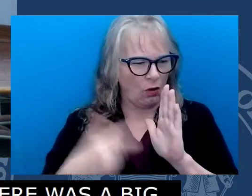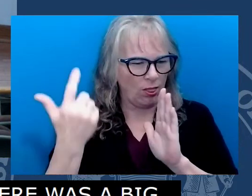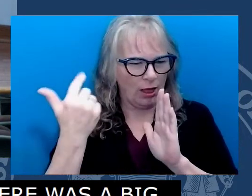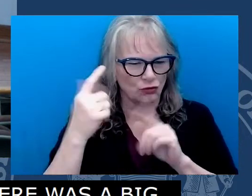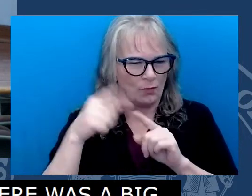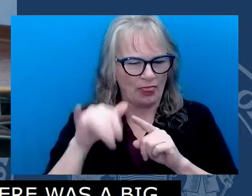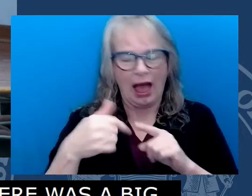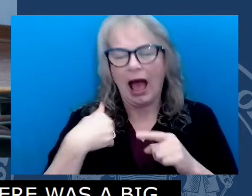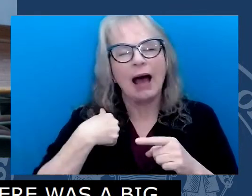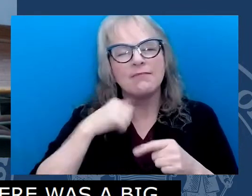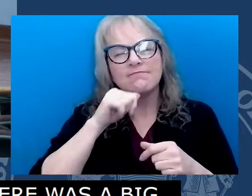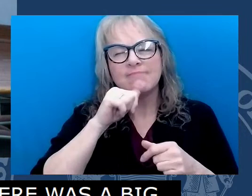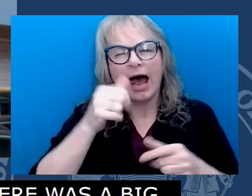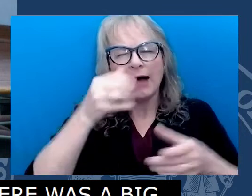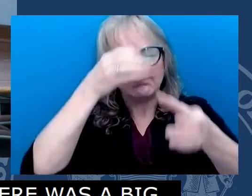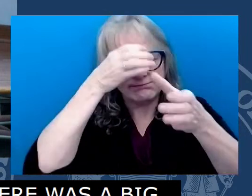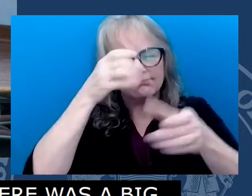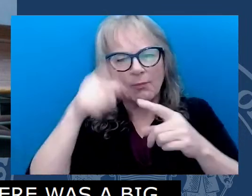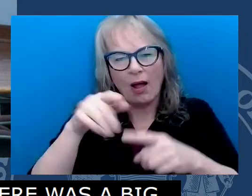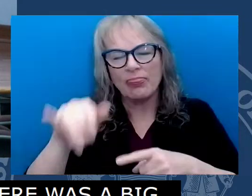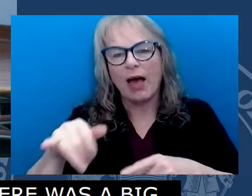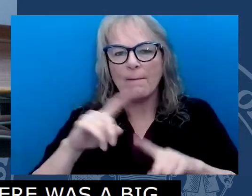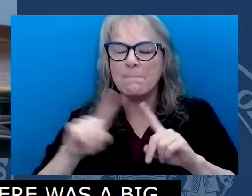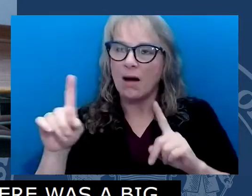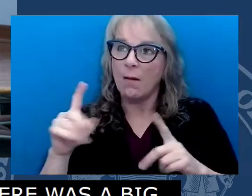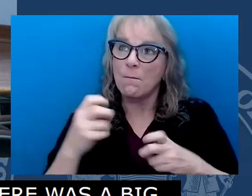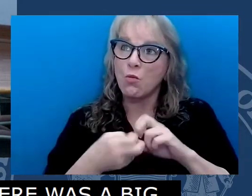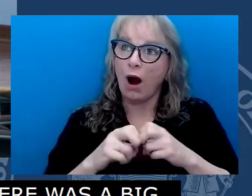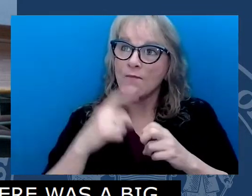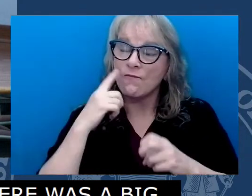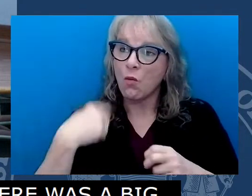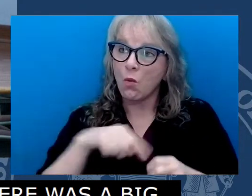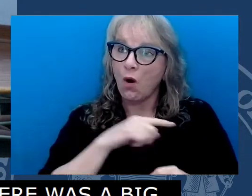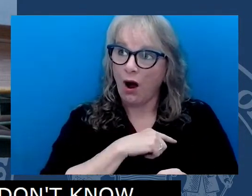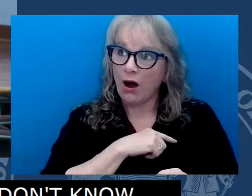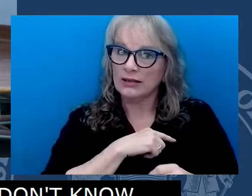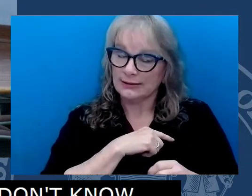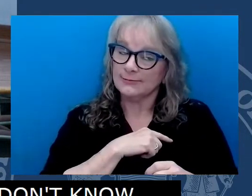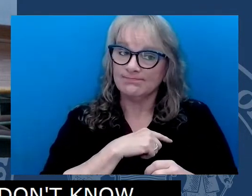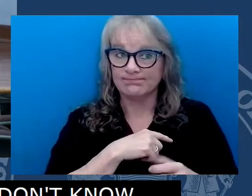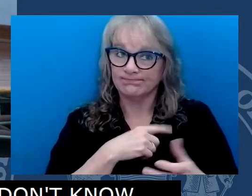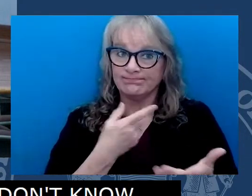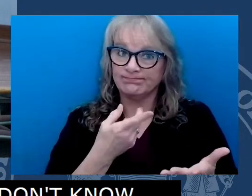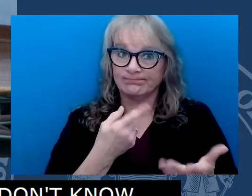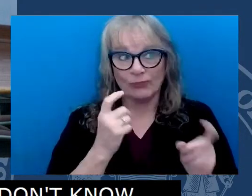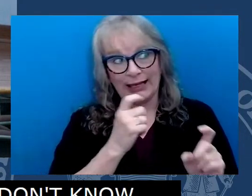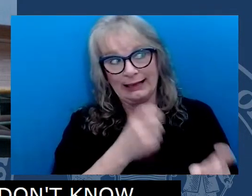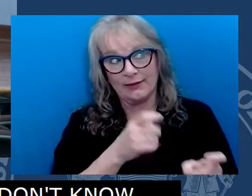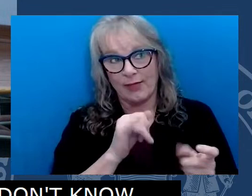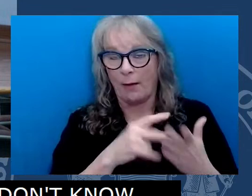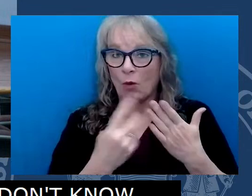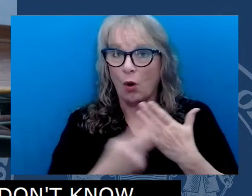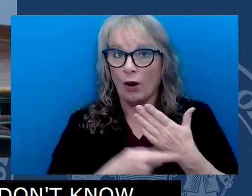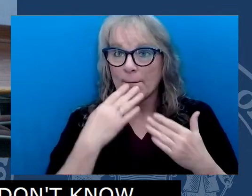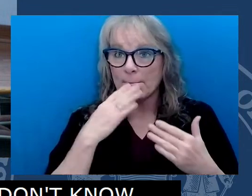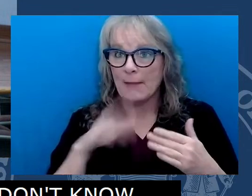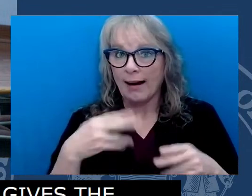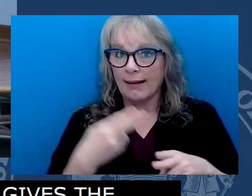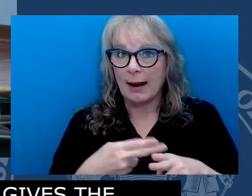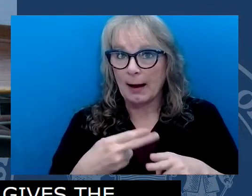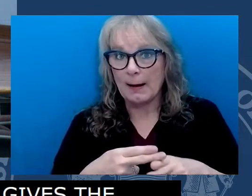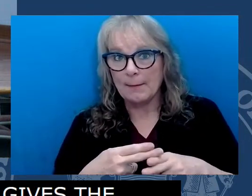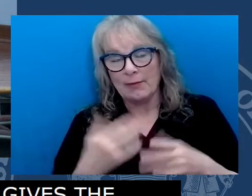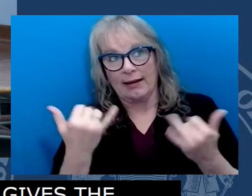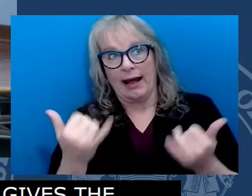I just know that the problem for us is it gives the program a very bad name, and it's become a political